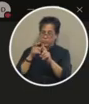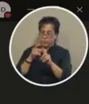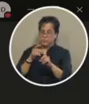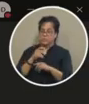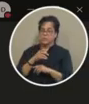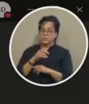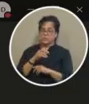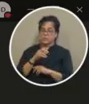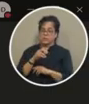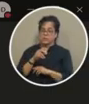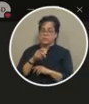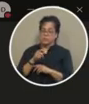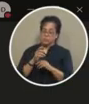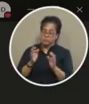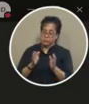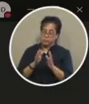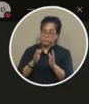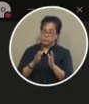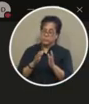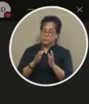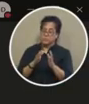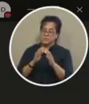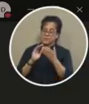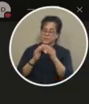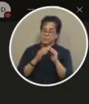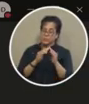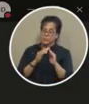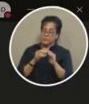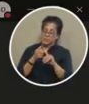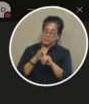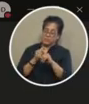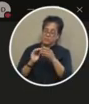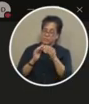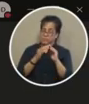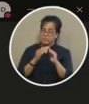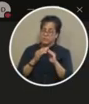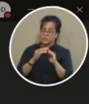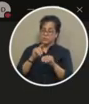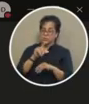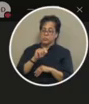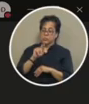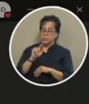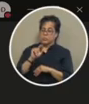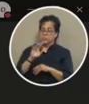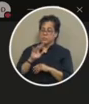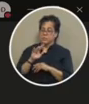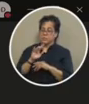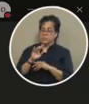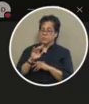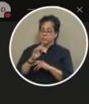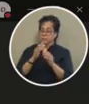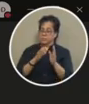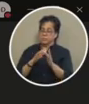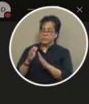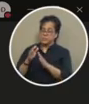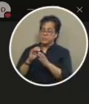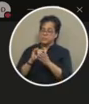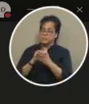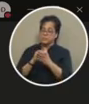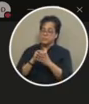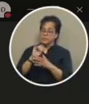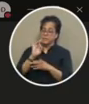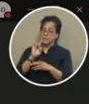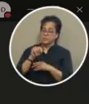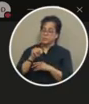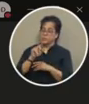Nurture and promote a healthy, sustainable community. The linkage to the 2025 strategic plan is subsection